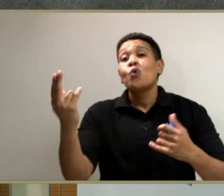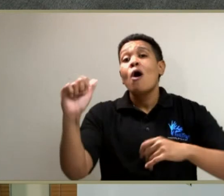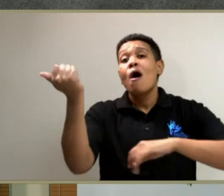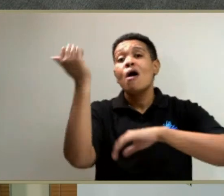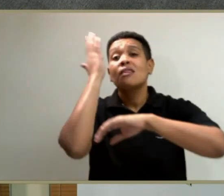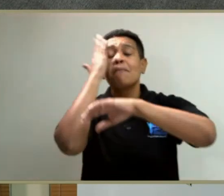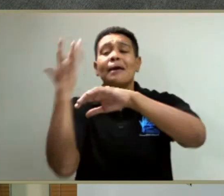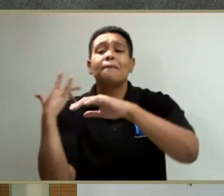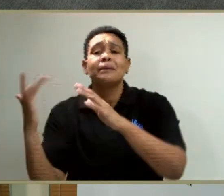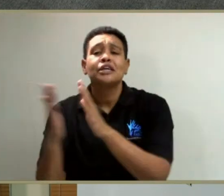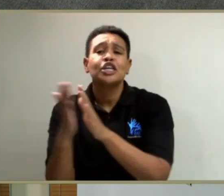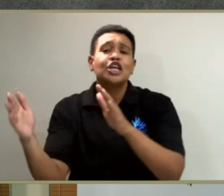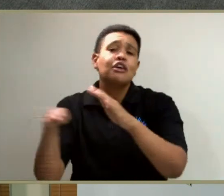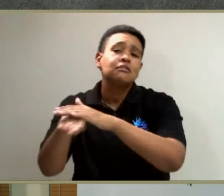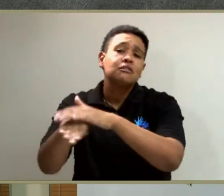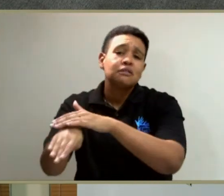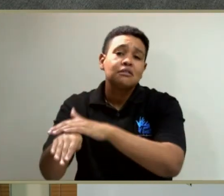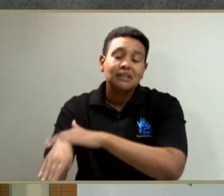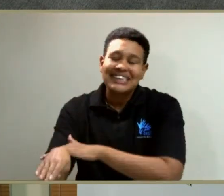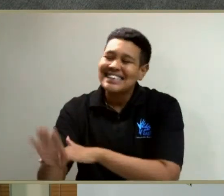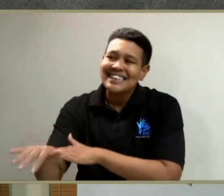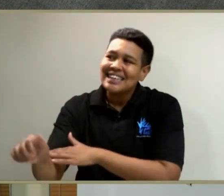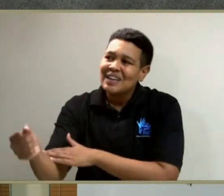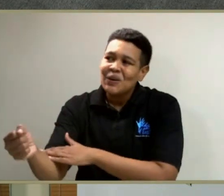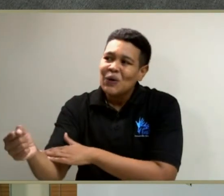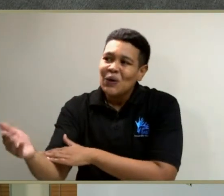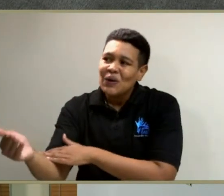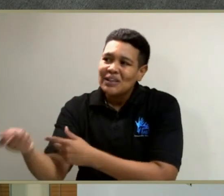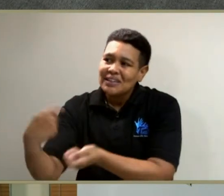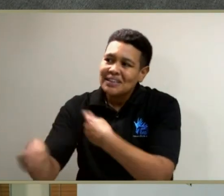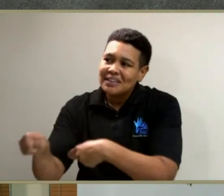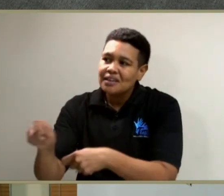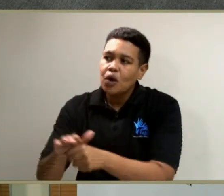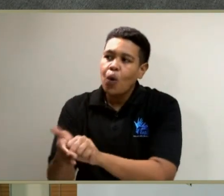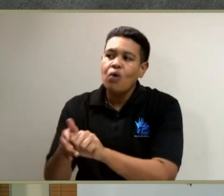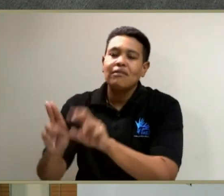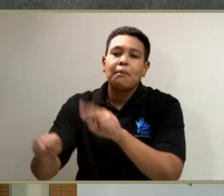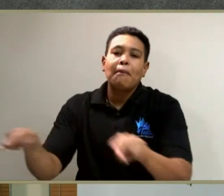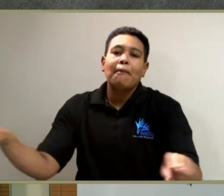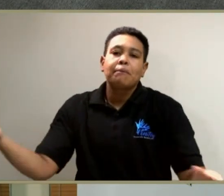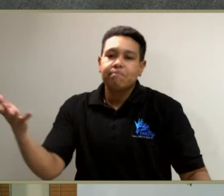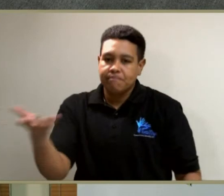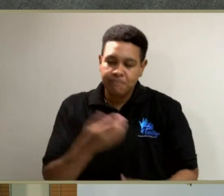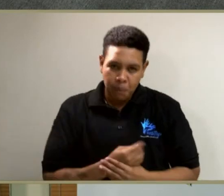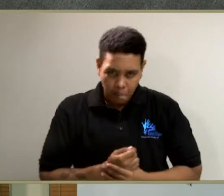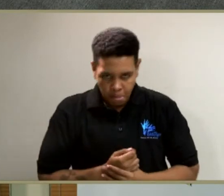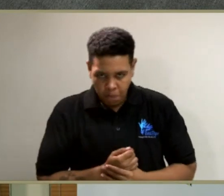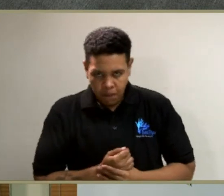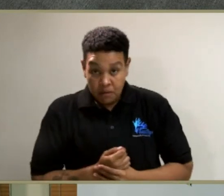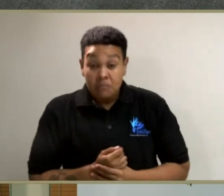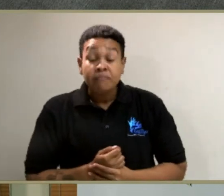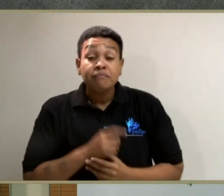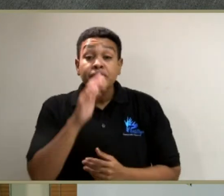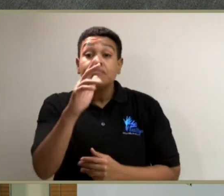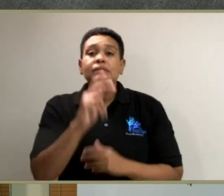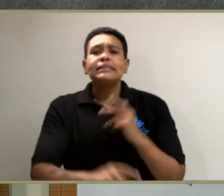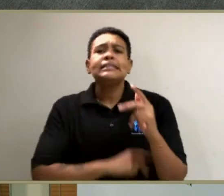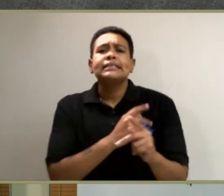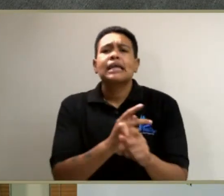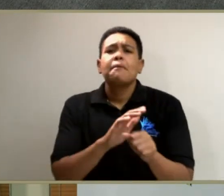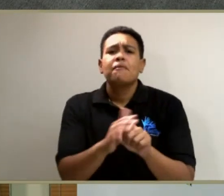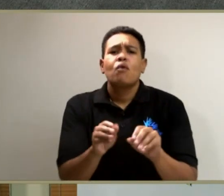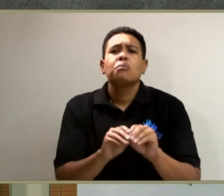used for general admissions for COVID. In terms of the types of cases that we're seeing